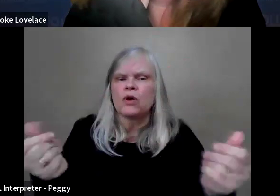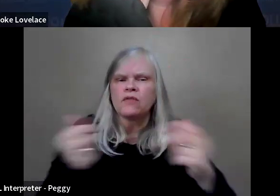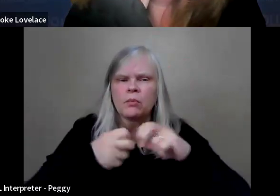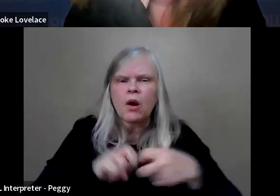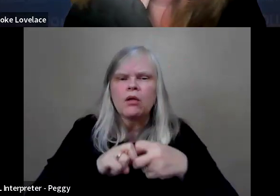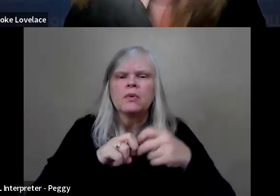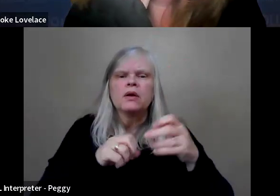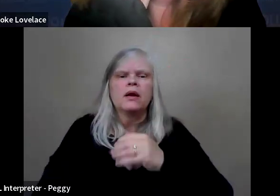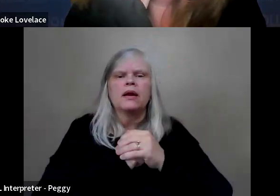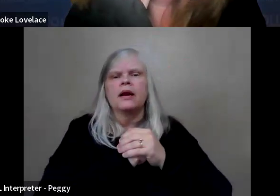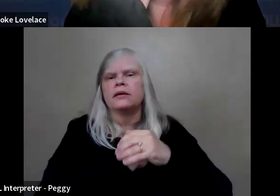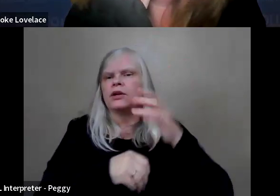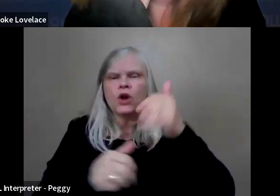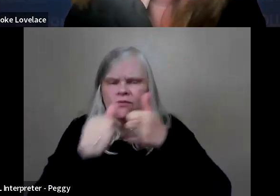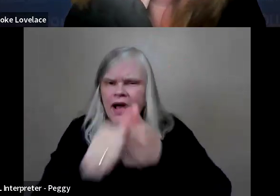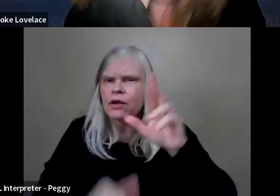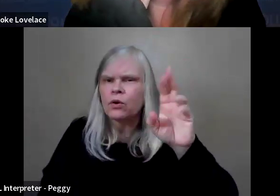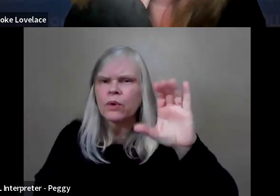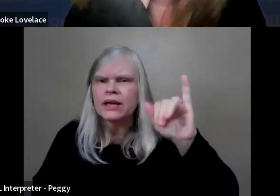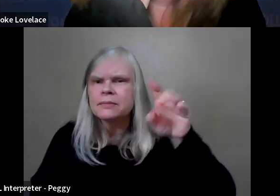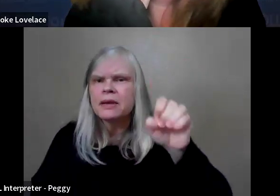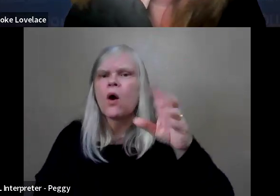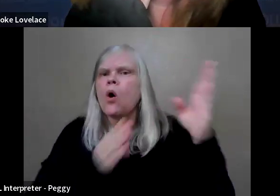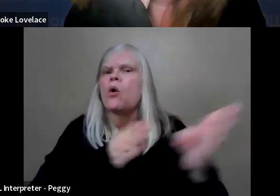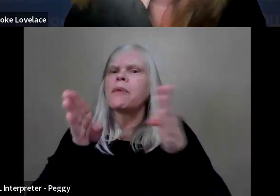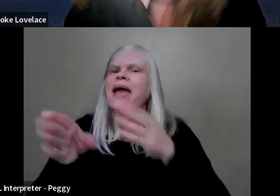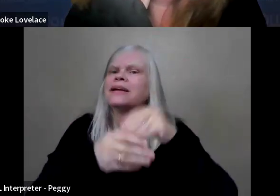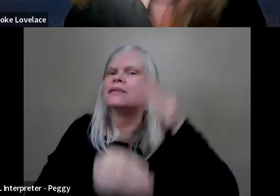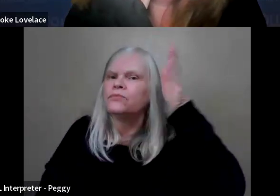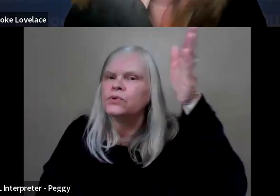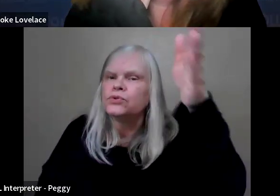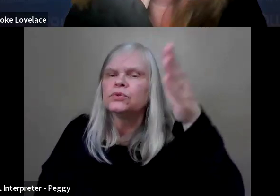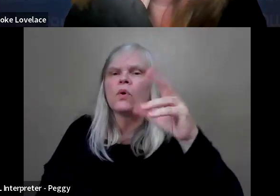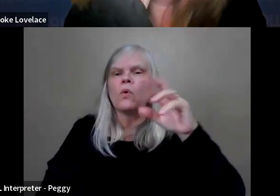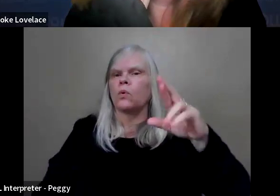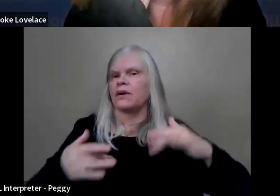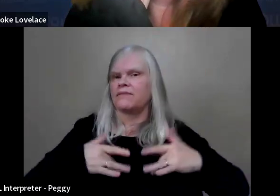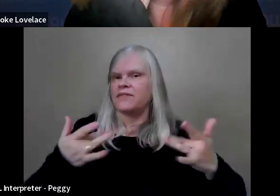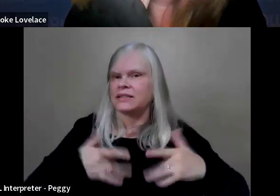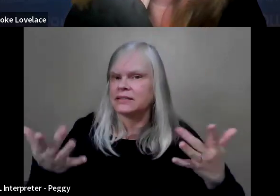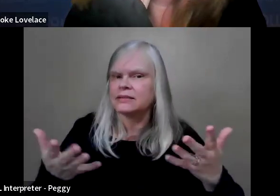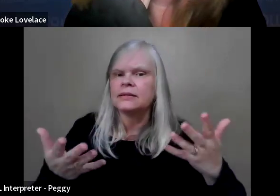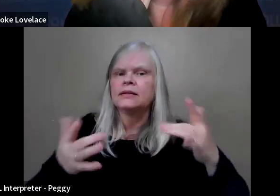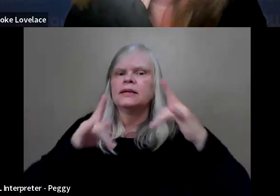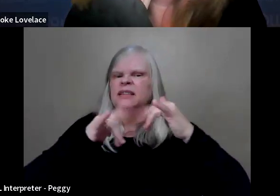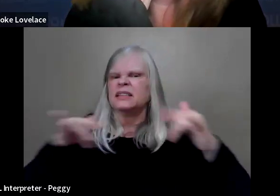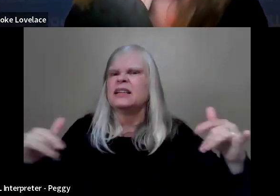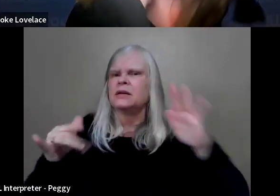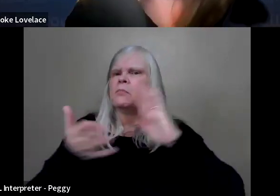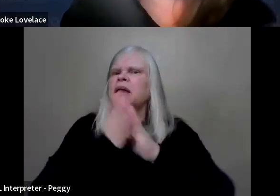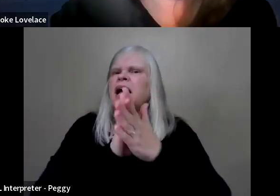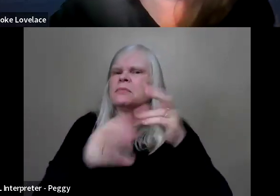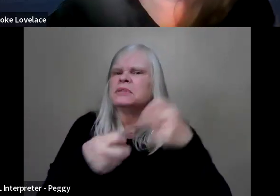as a recipe or planning ahead for certain days or events, might become more difficult.